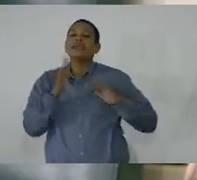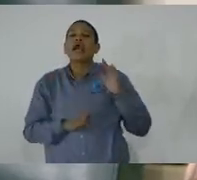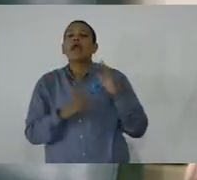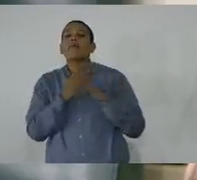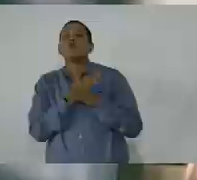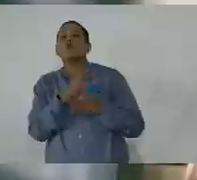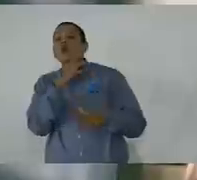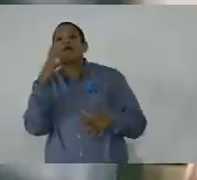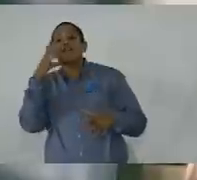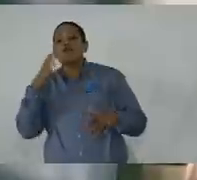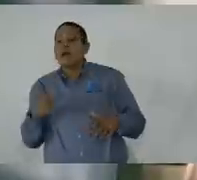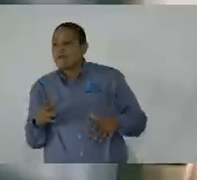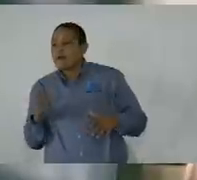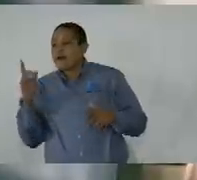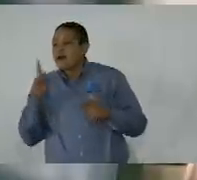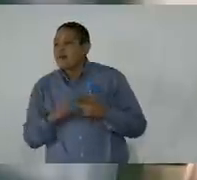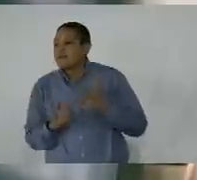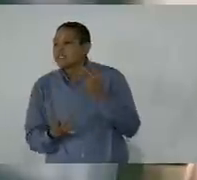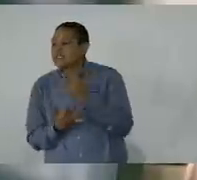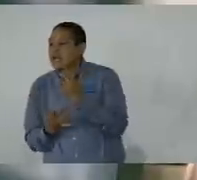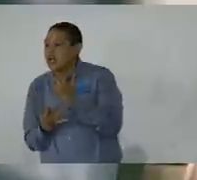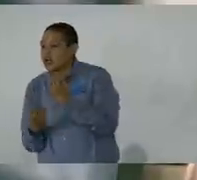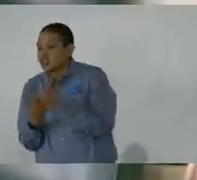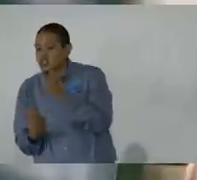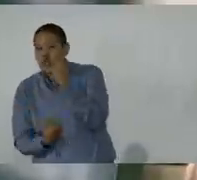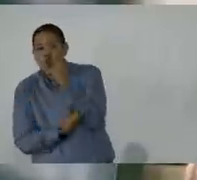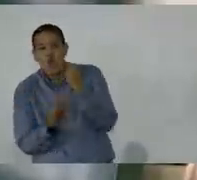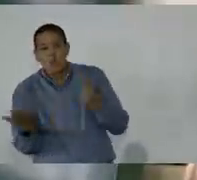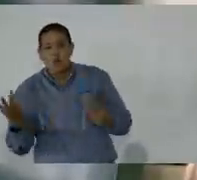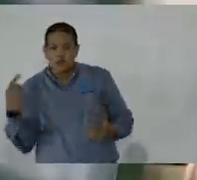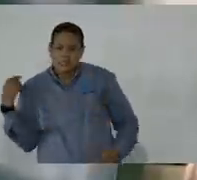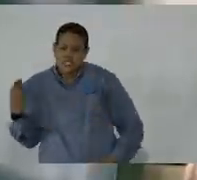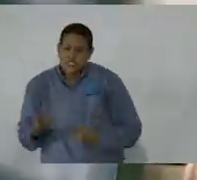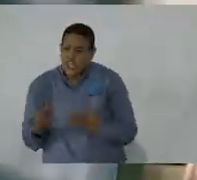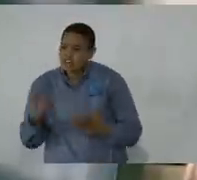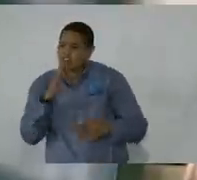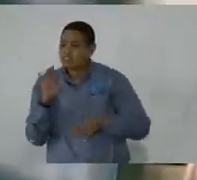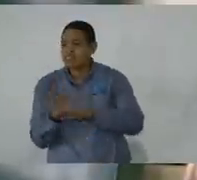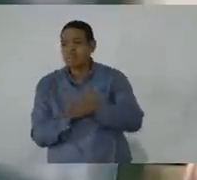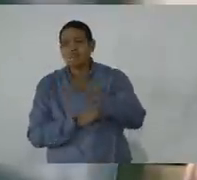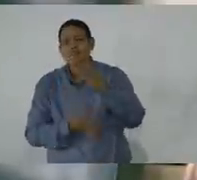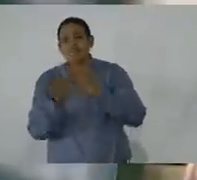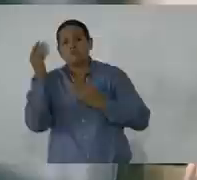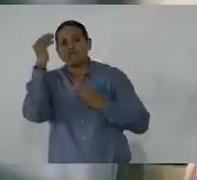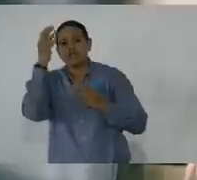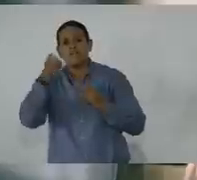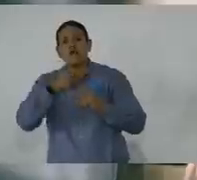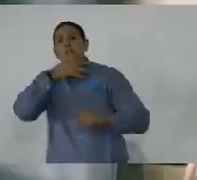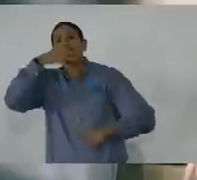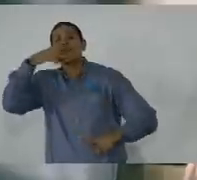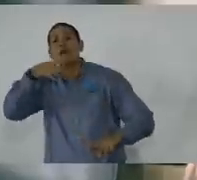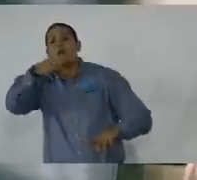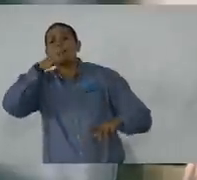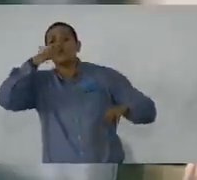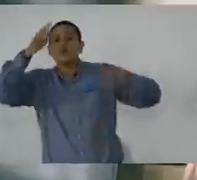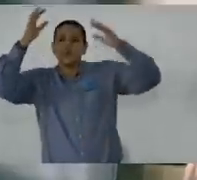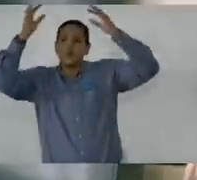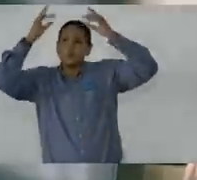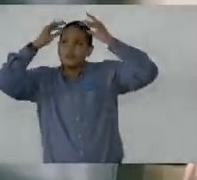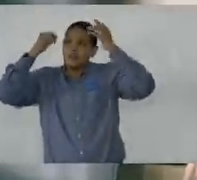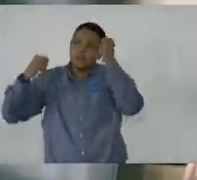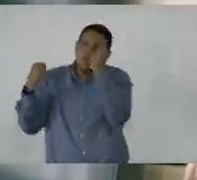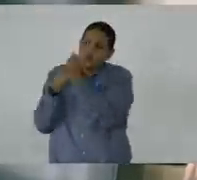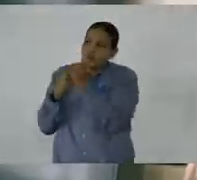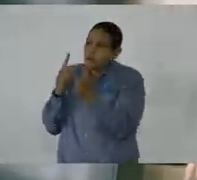between farmers and technical support, generating digital information from farmers to shape support